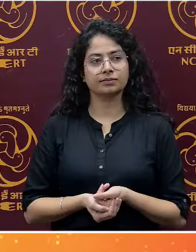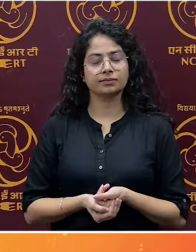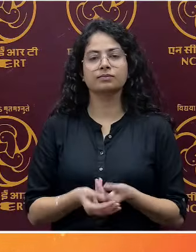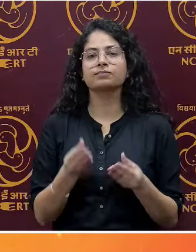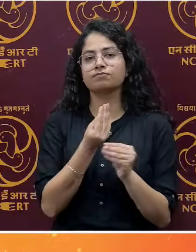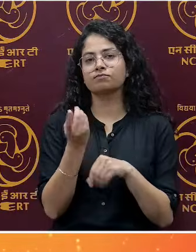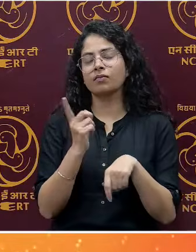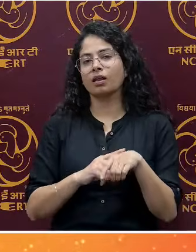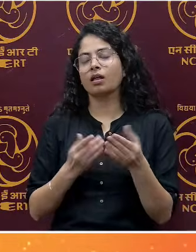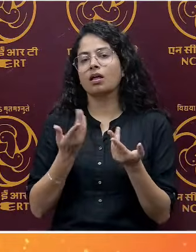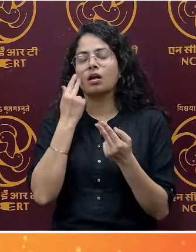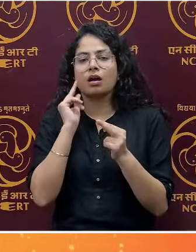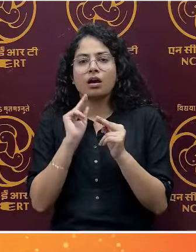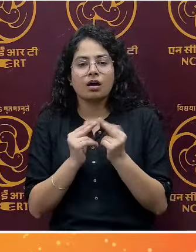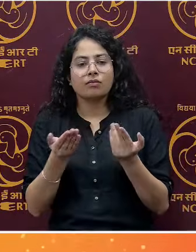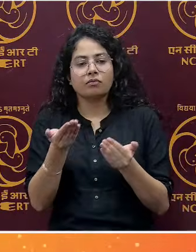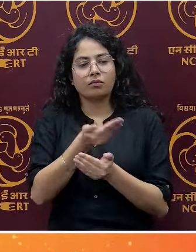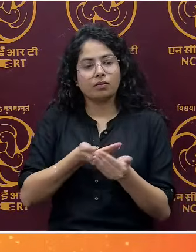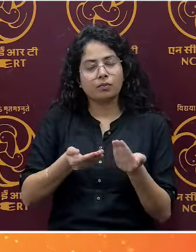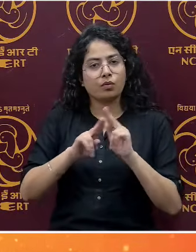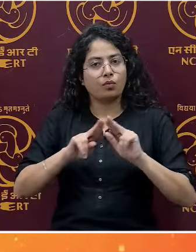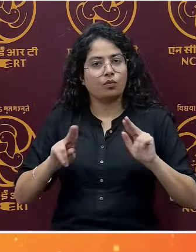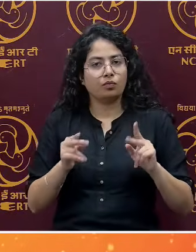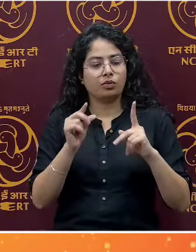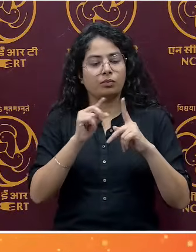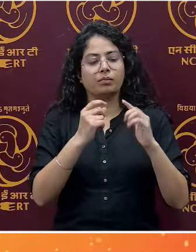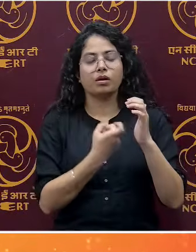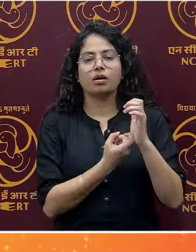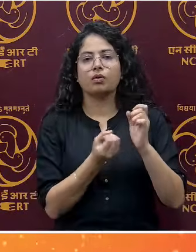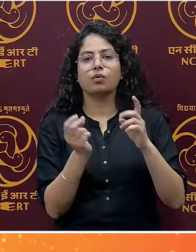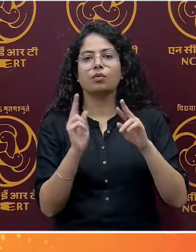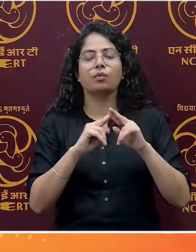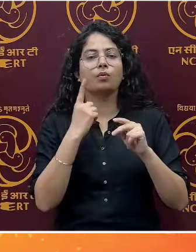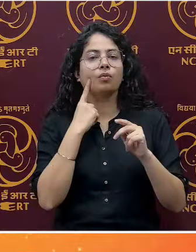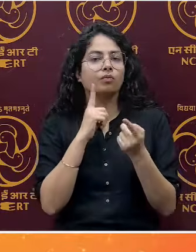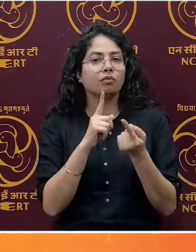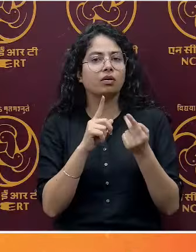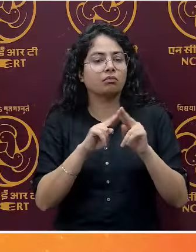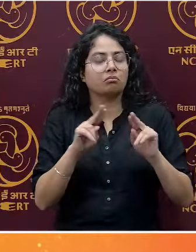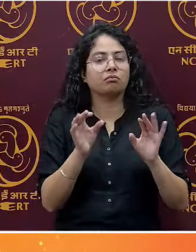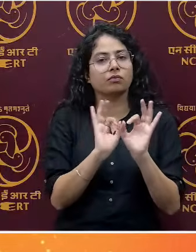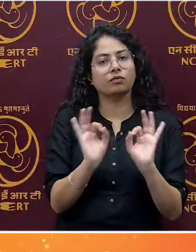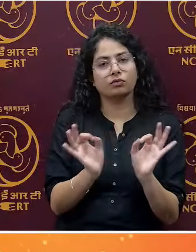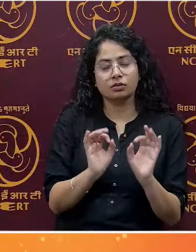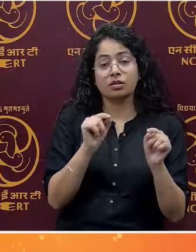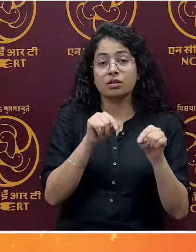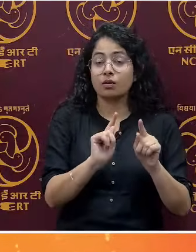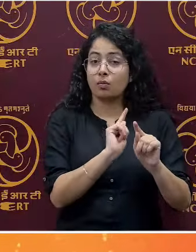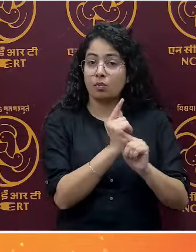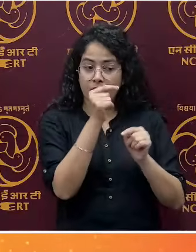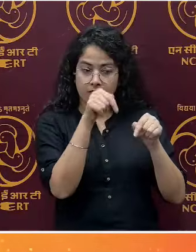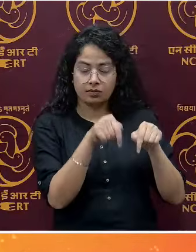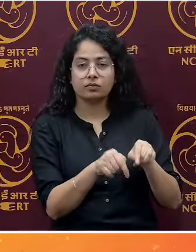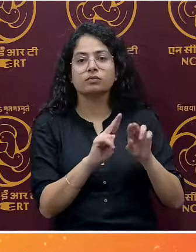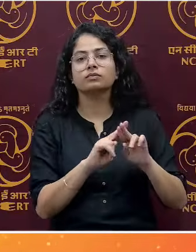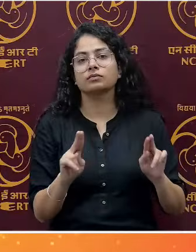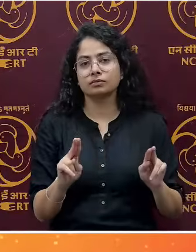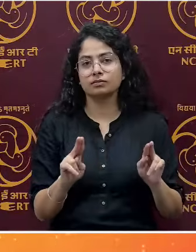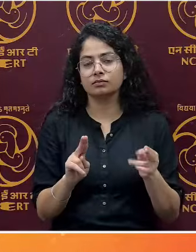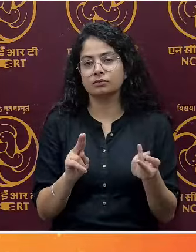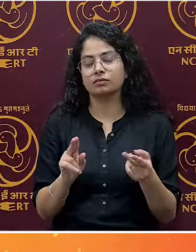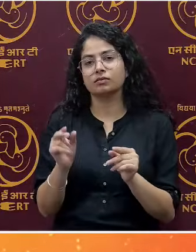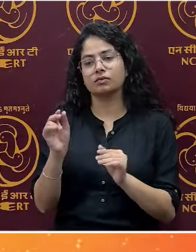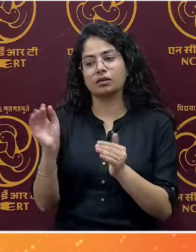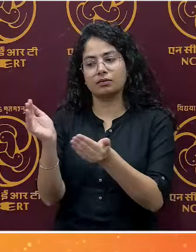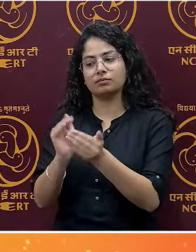Sometimes you have, when you do not have completed your profile, it shows you Okay. that first complete your profile. So that is fine. Users can